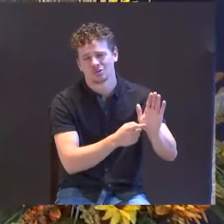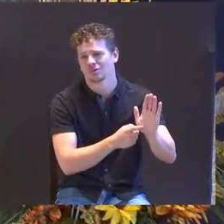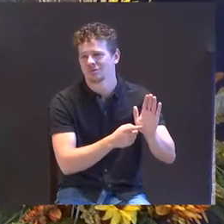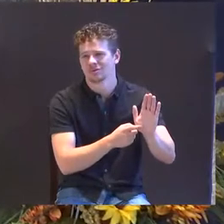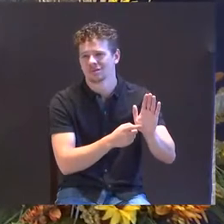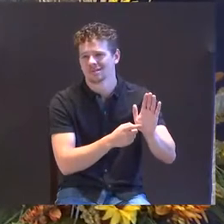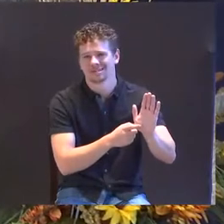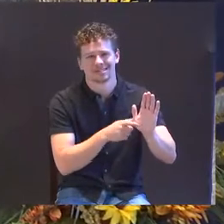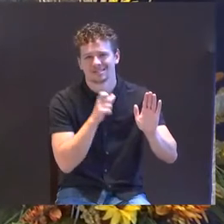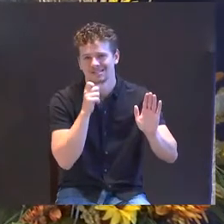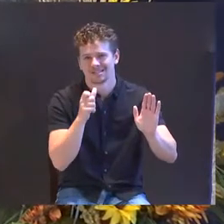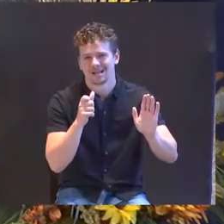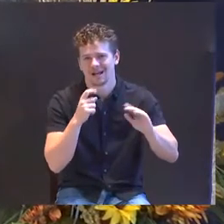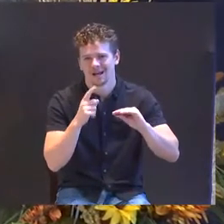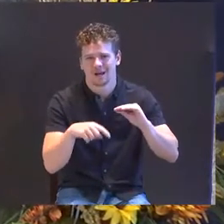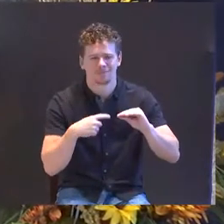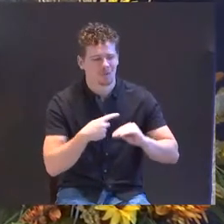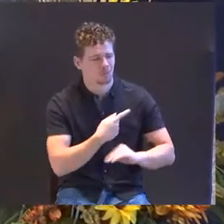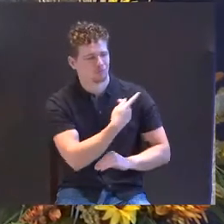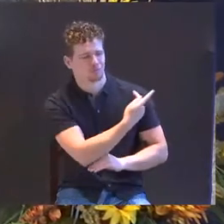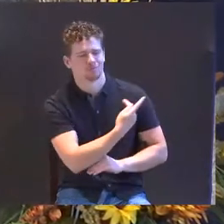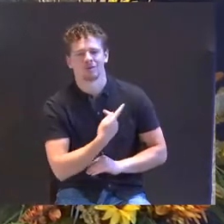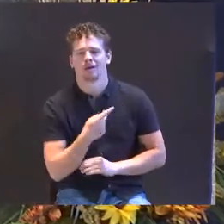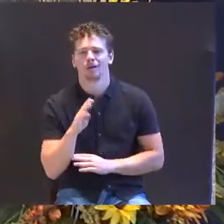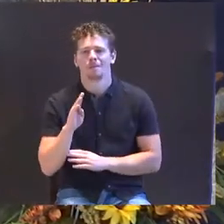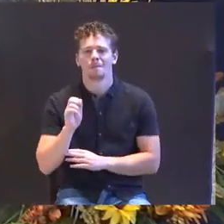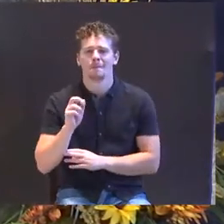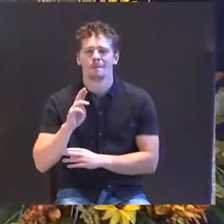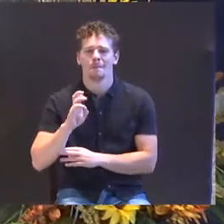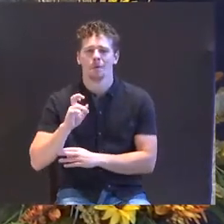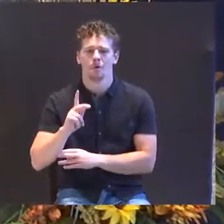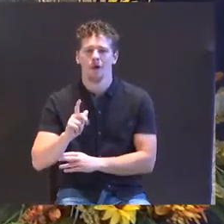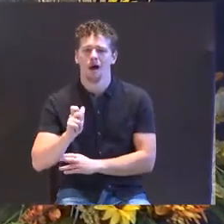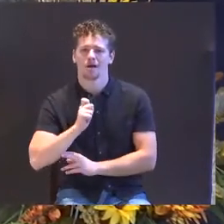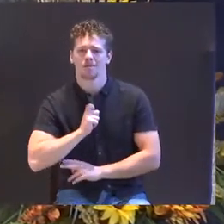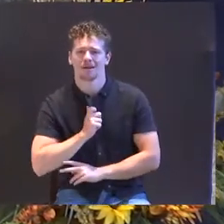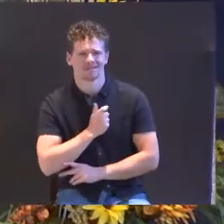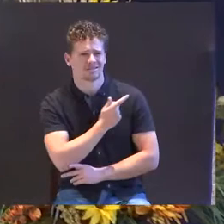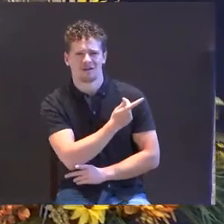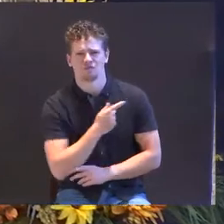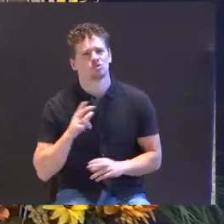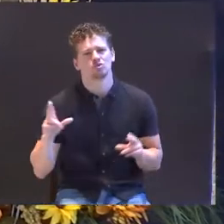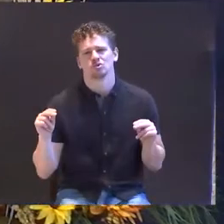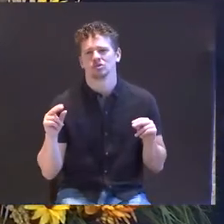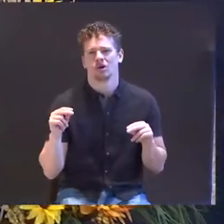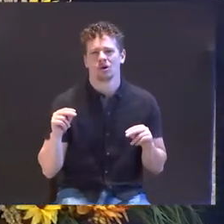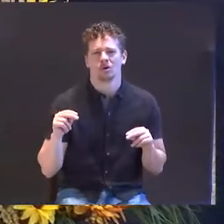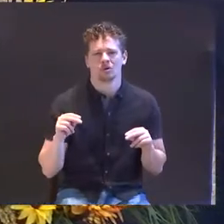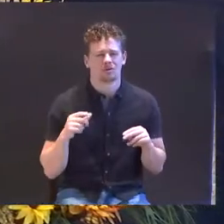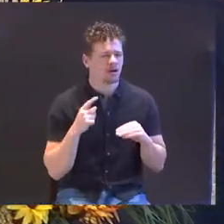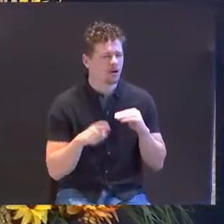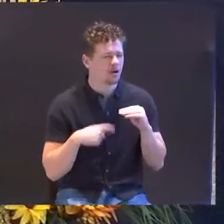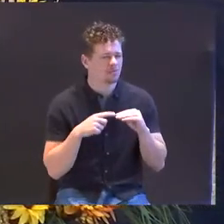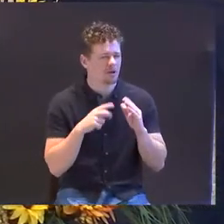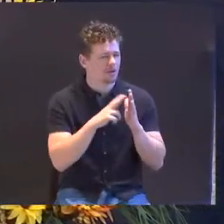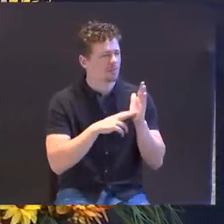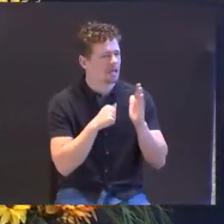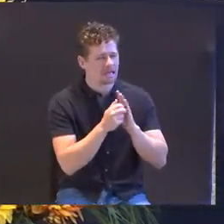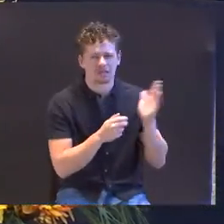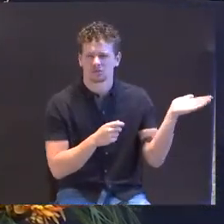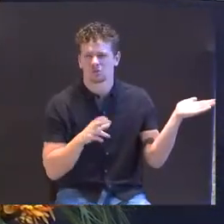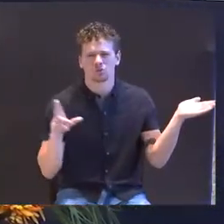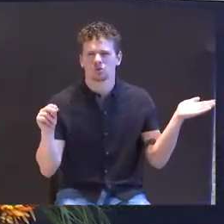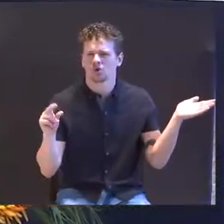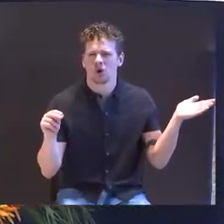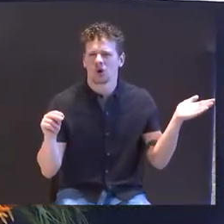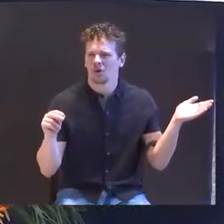Barack. It's not even about these beautiful paintings. It's about telling the fuller story, a story that includes